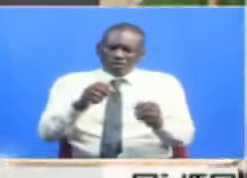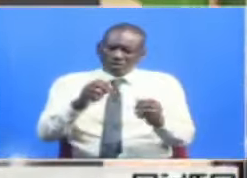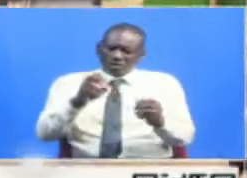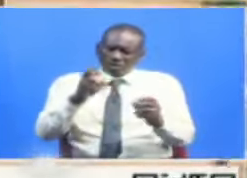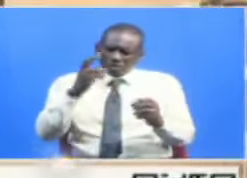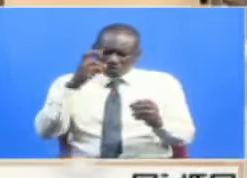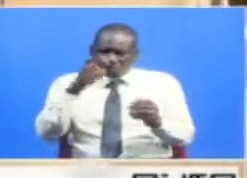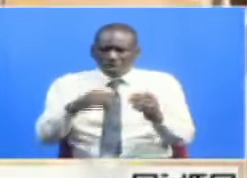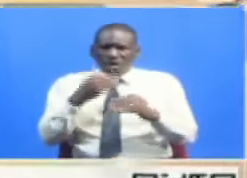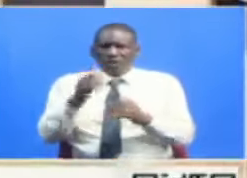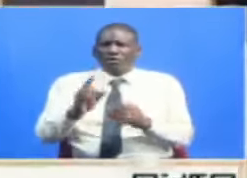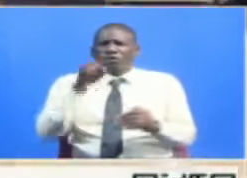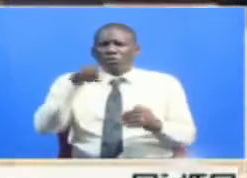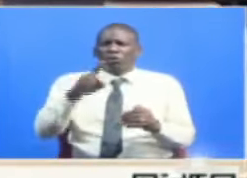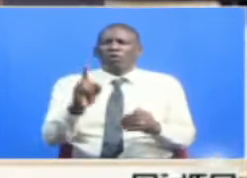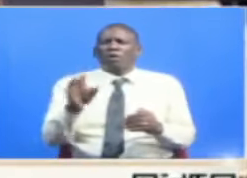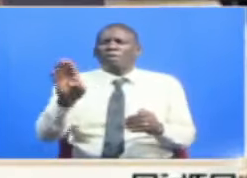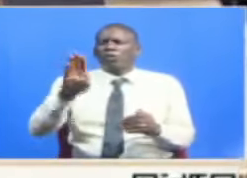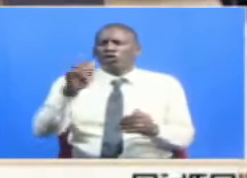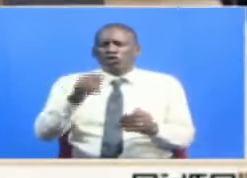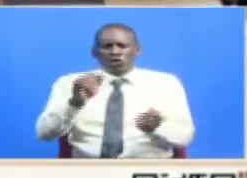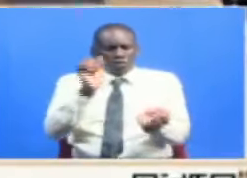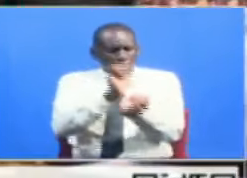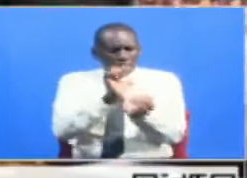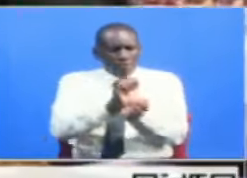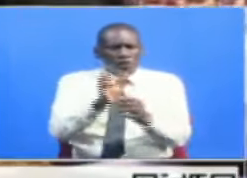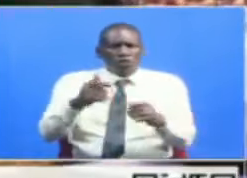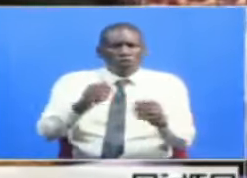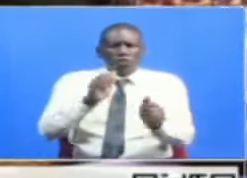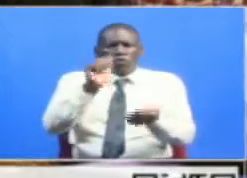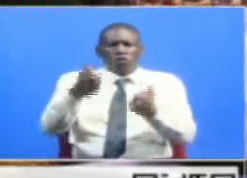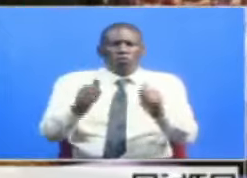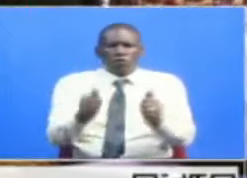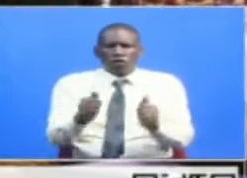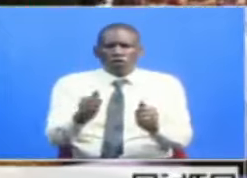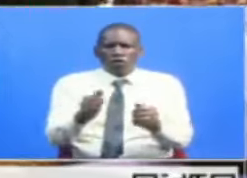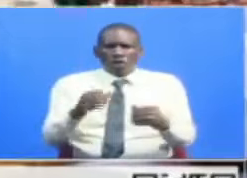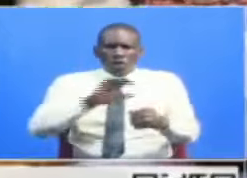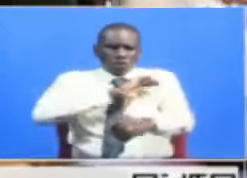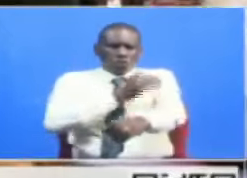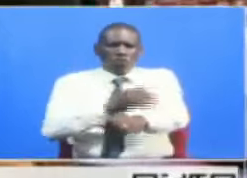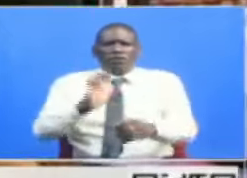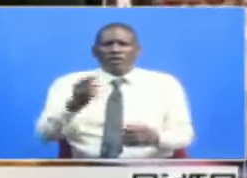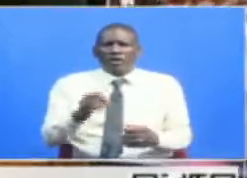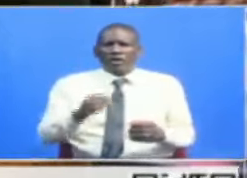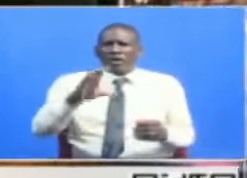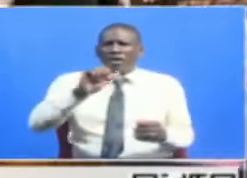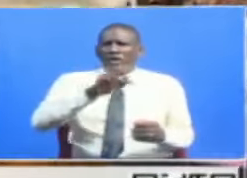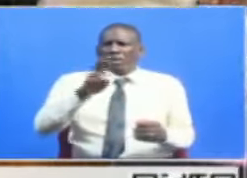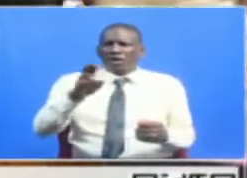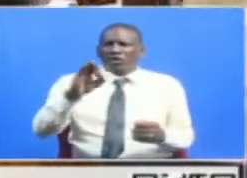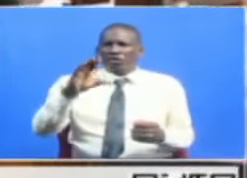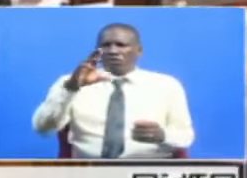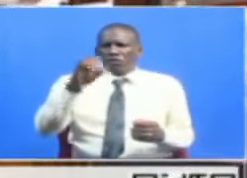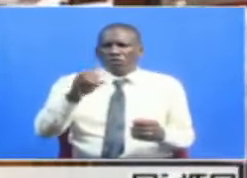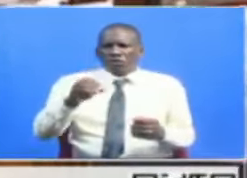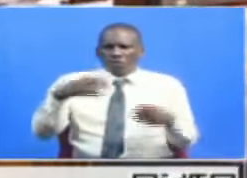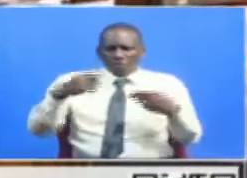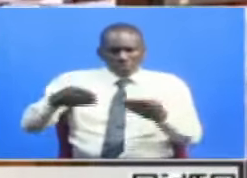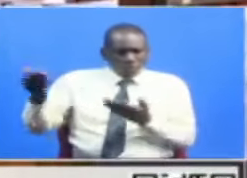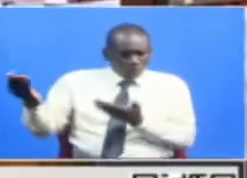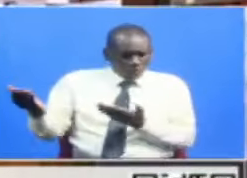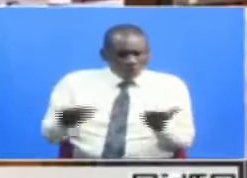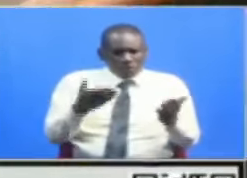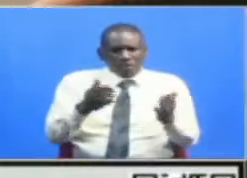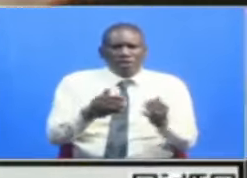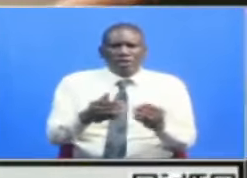record 1.1 billion shillings fine from the competition watchdog. Carrefour charges its suppliers at least three types of